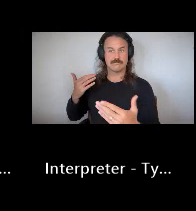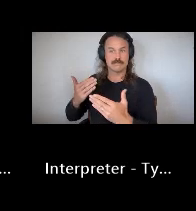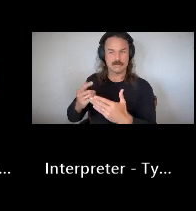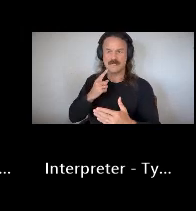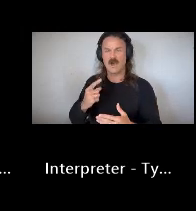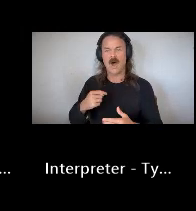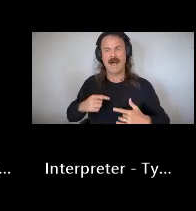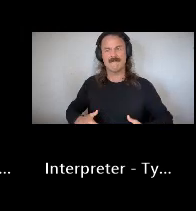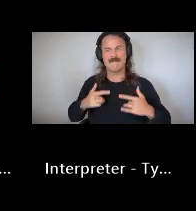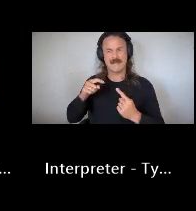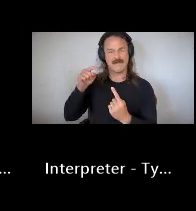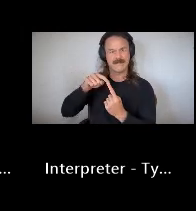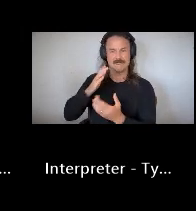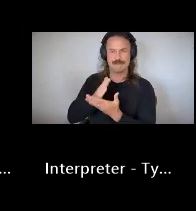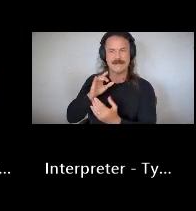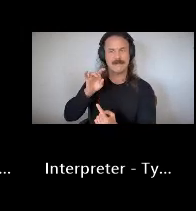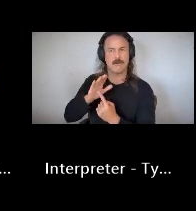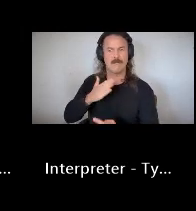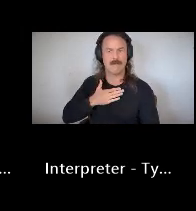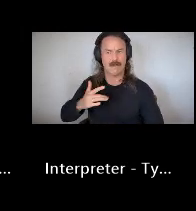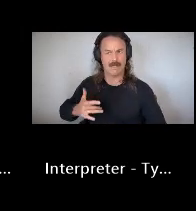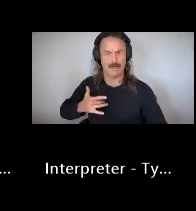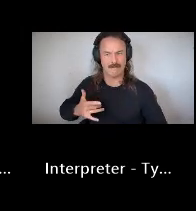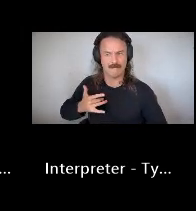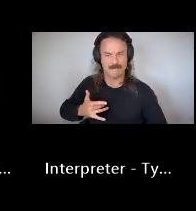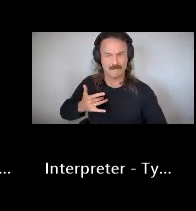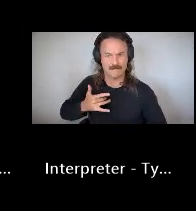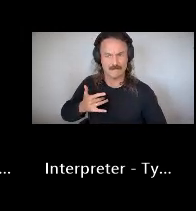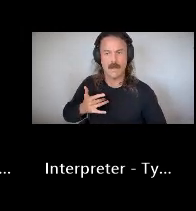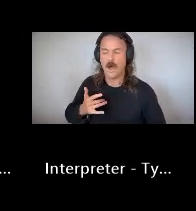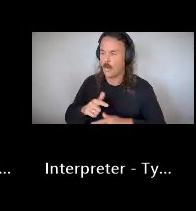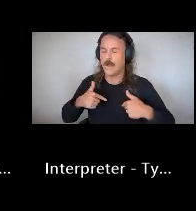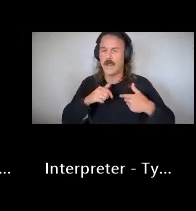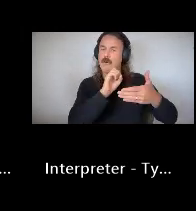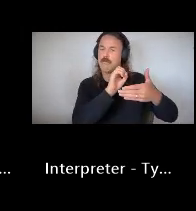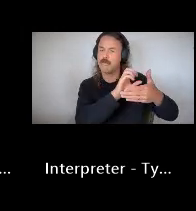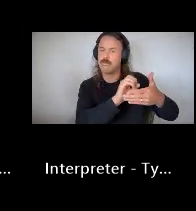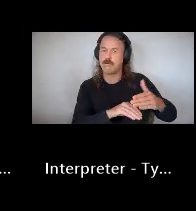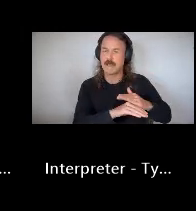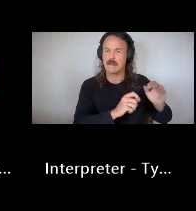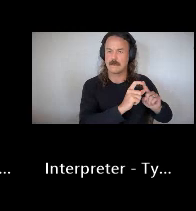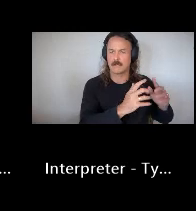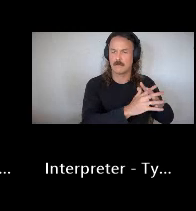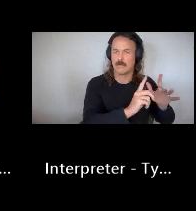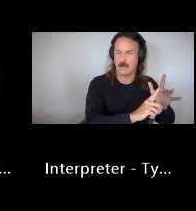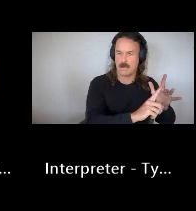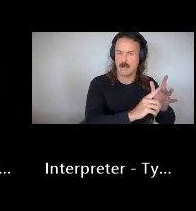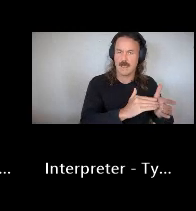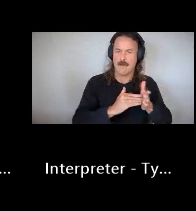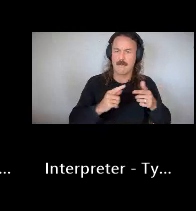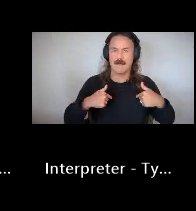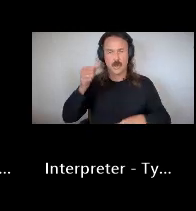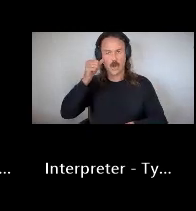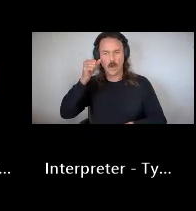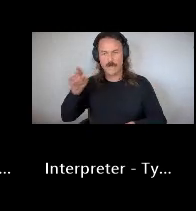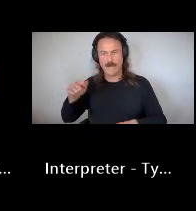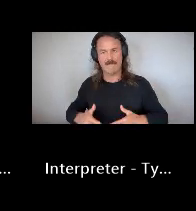The other thing, given this is going to be about, we hoped, measurement over time and between programs, we wanted something that